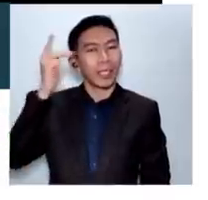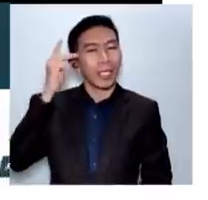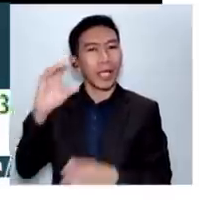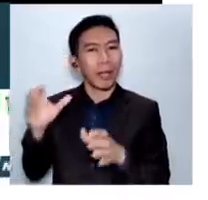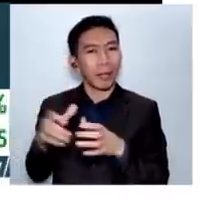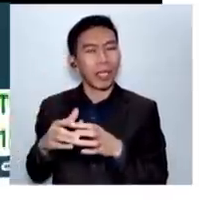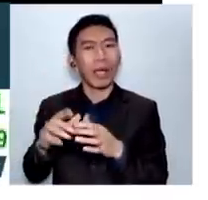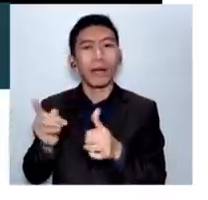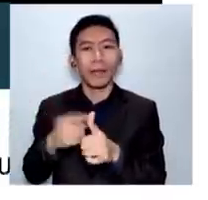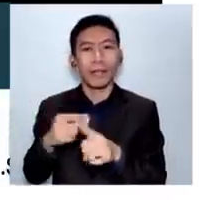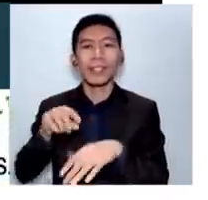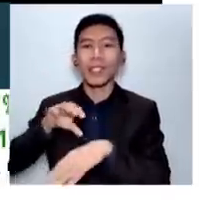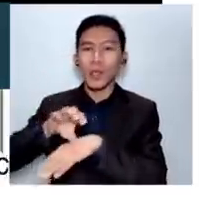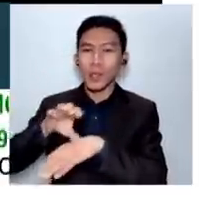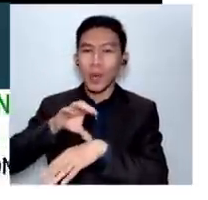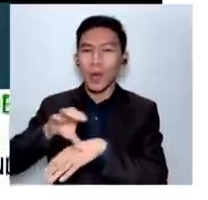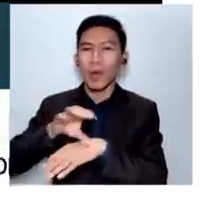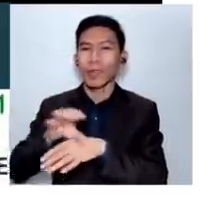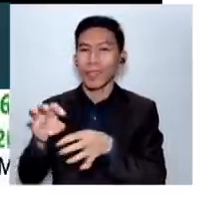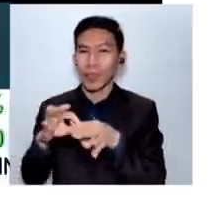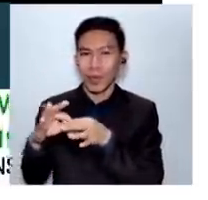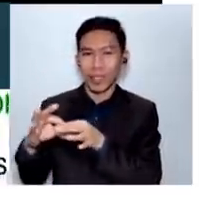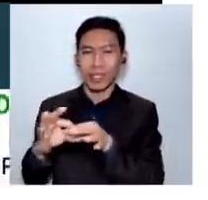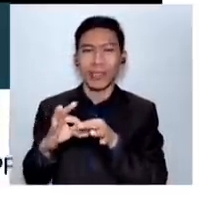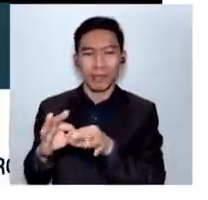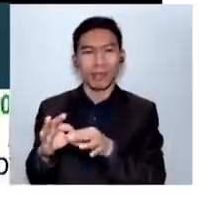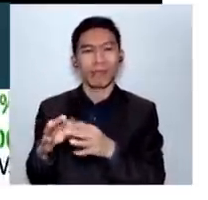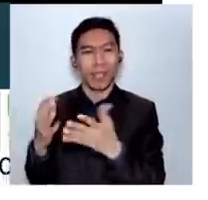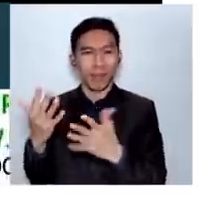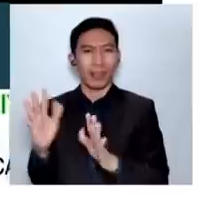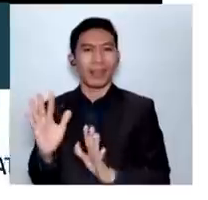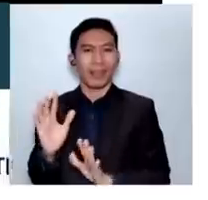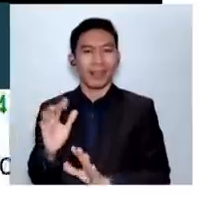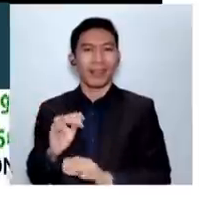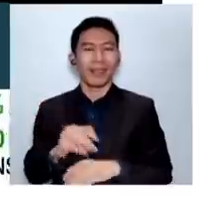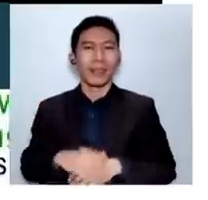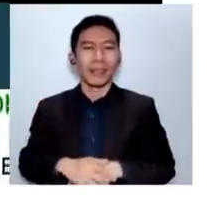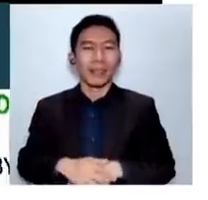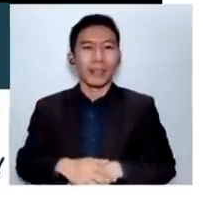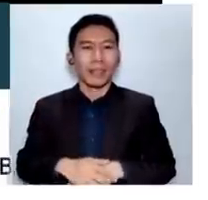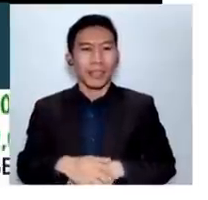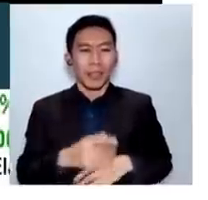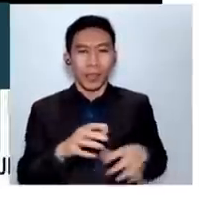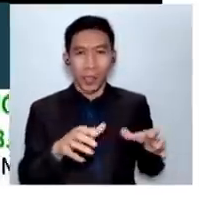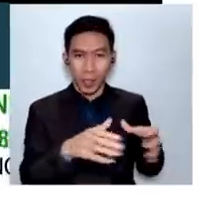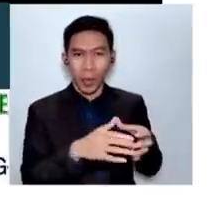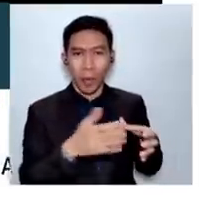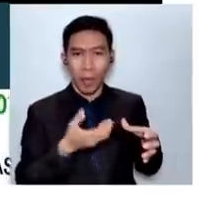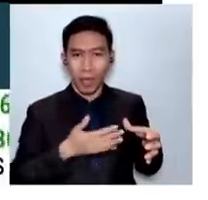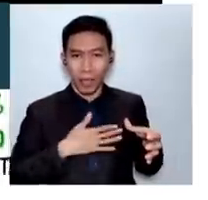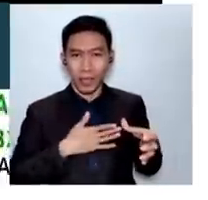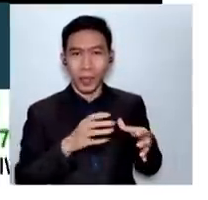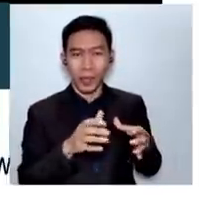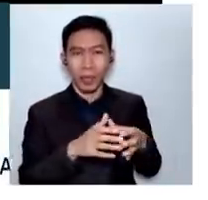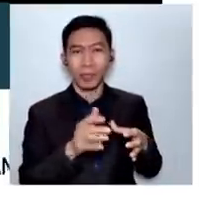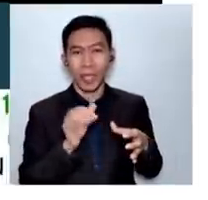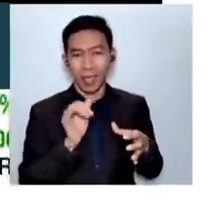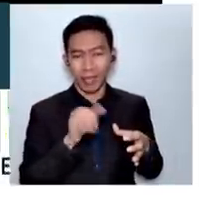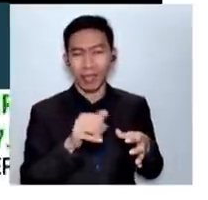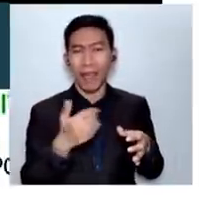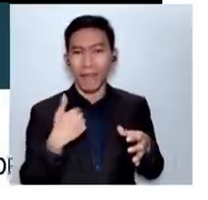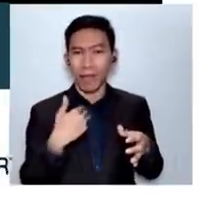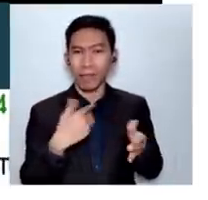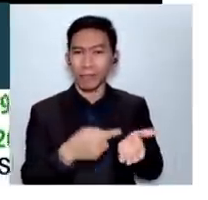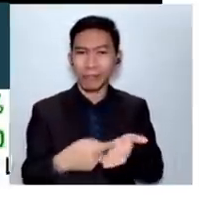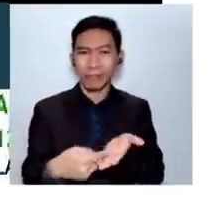consult and you coordinate. That's all I can say. Which what we do. Which is what we do. We really have to spend time,